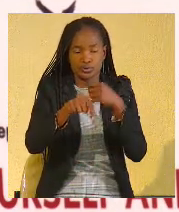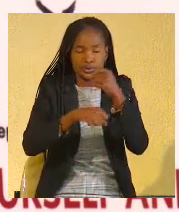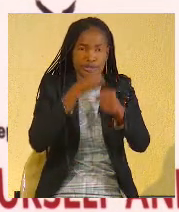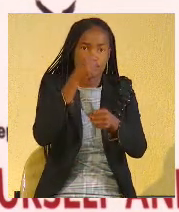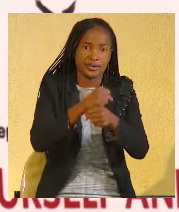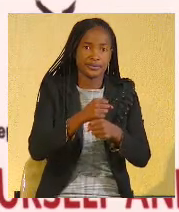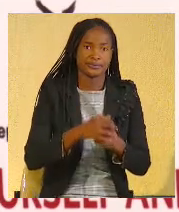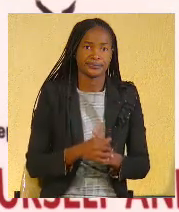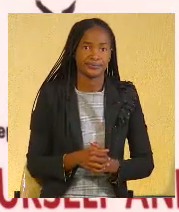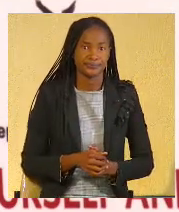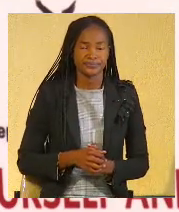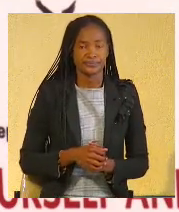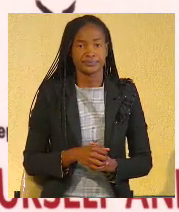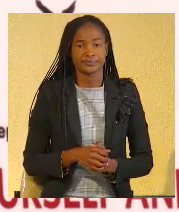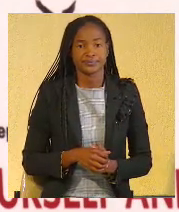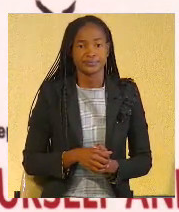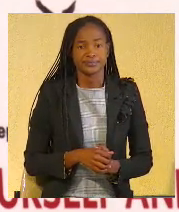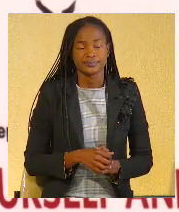2020.